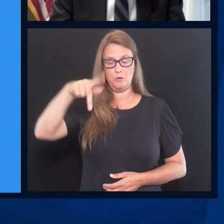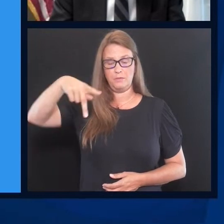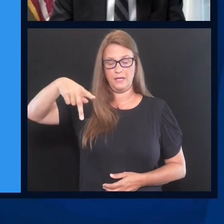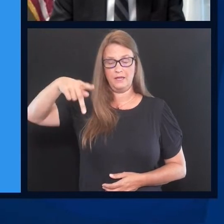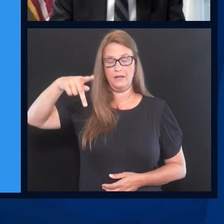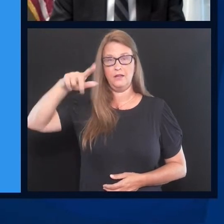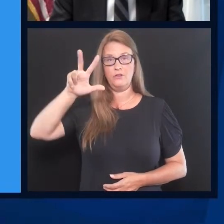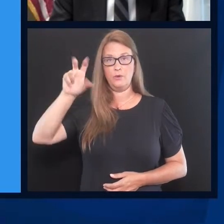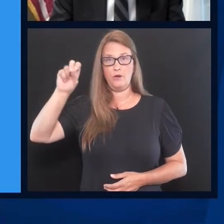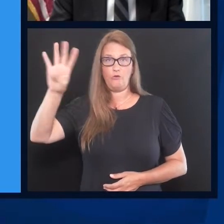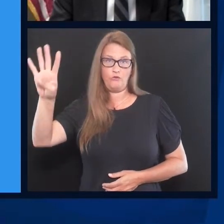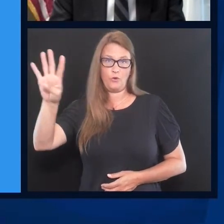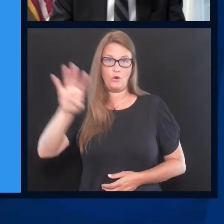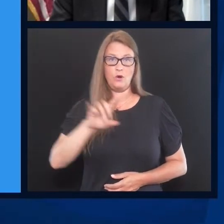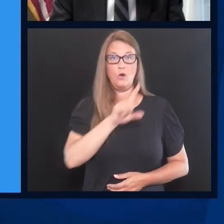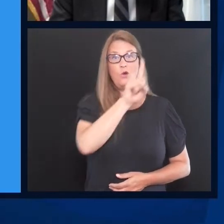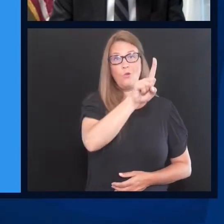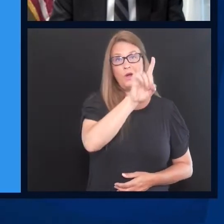1-877-HELP-304 or